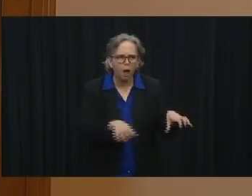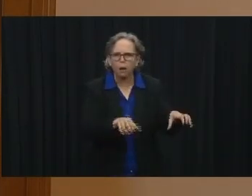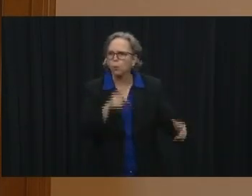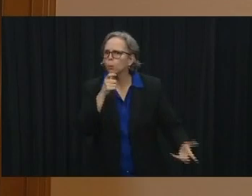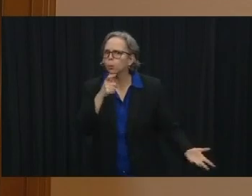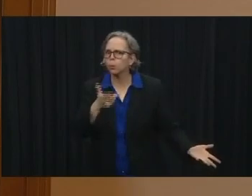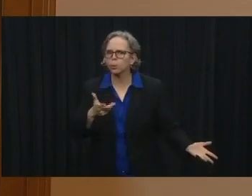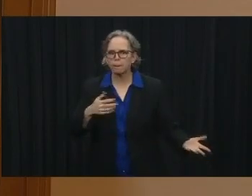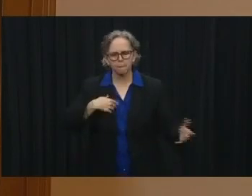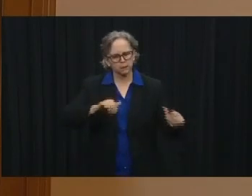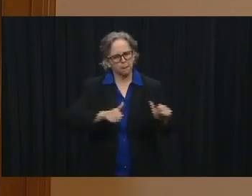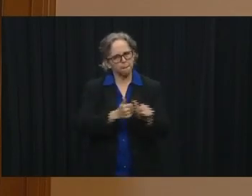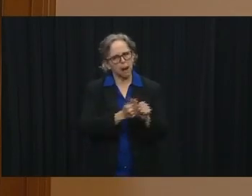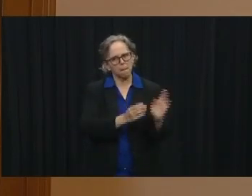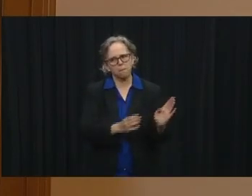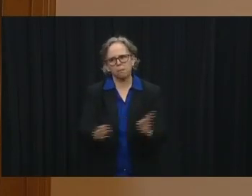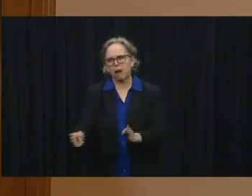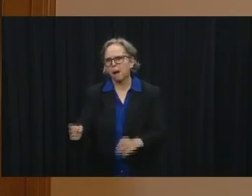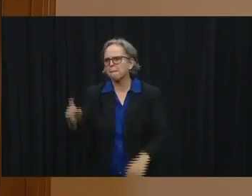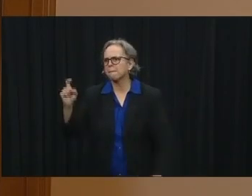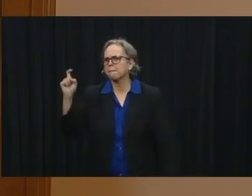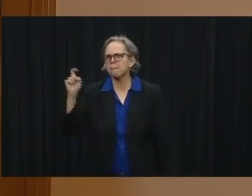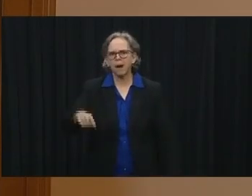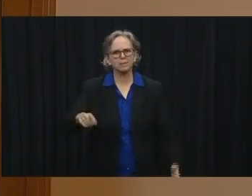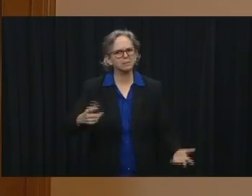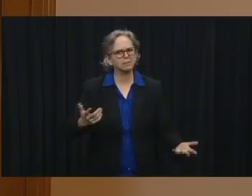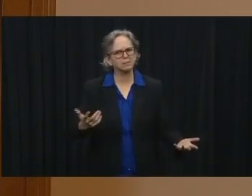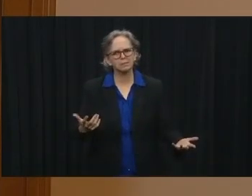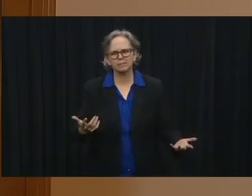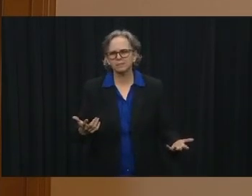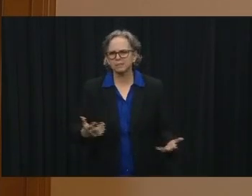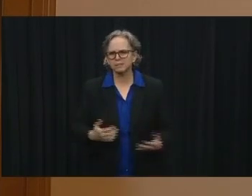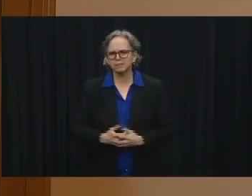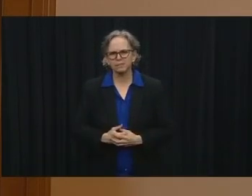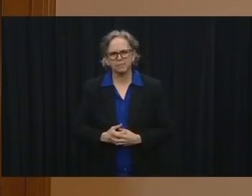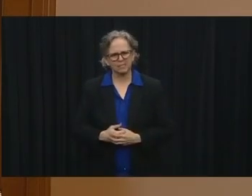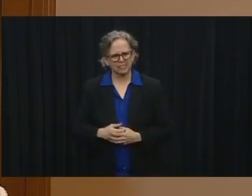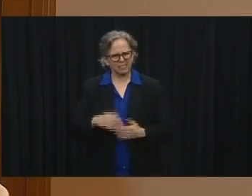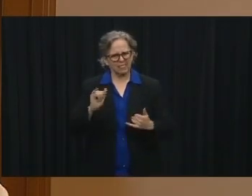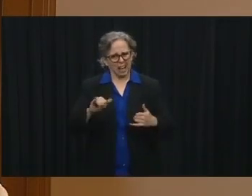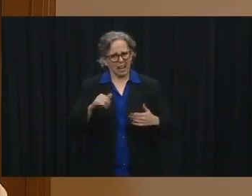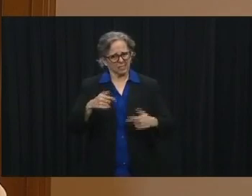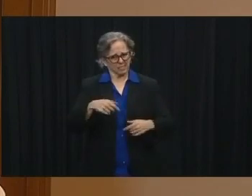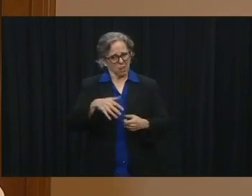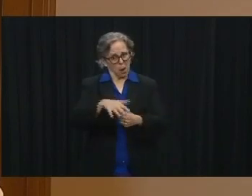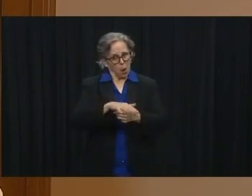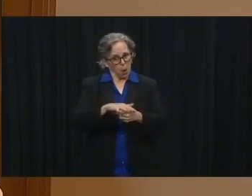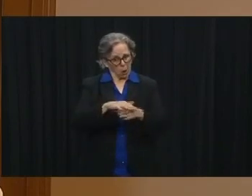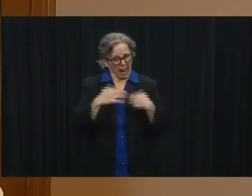our contingency planning. So that is news from the front lines. Next slide.